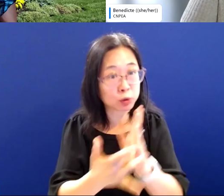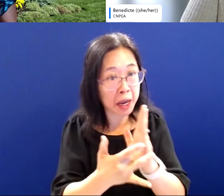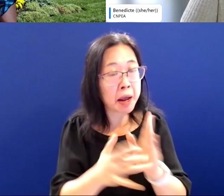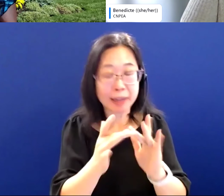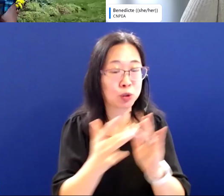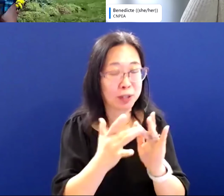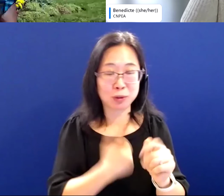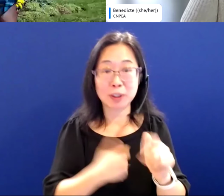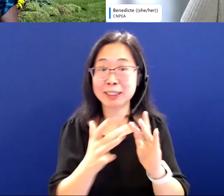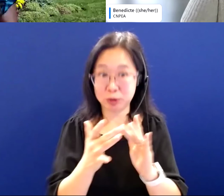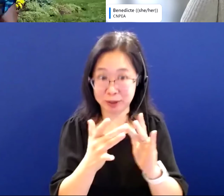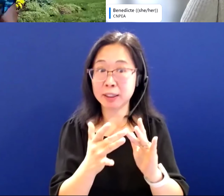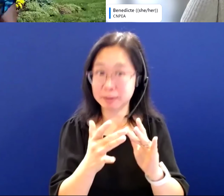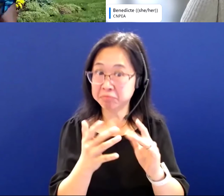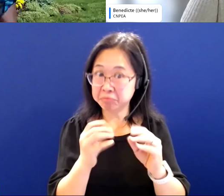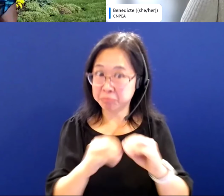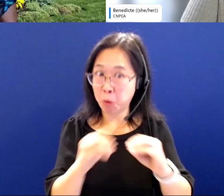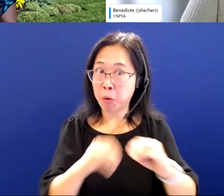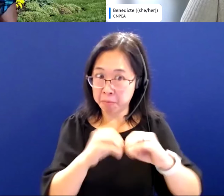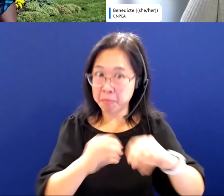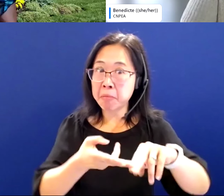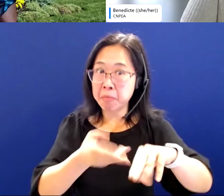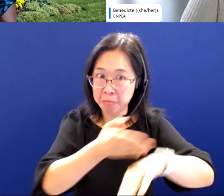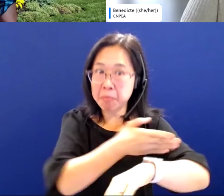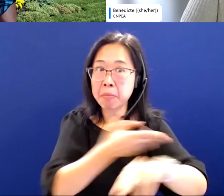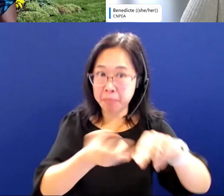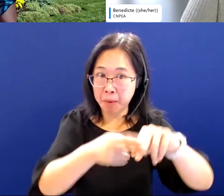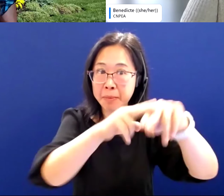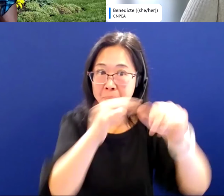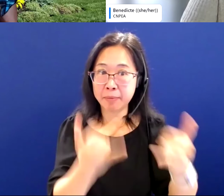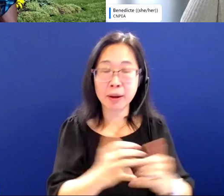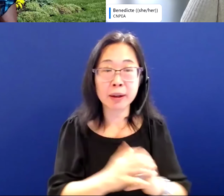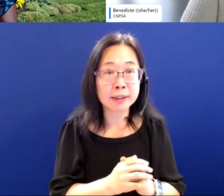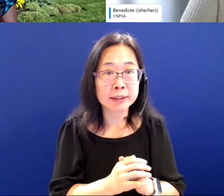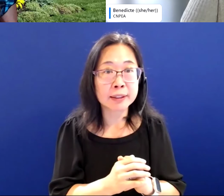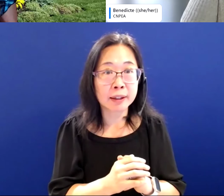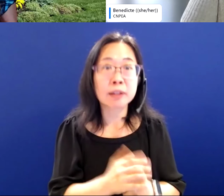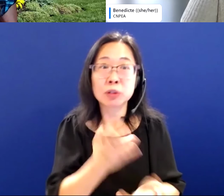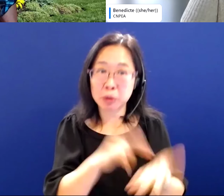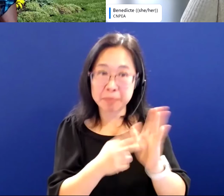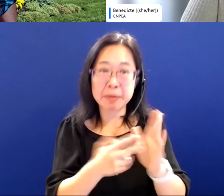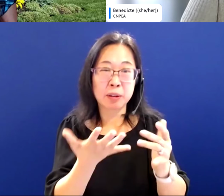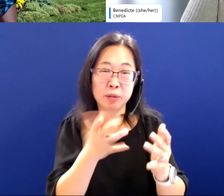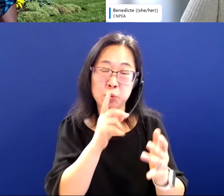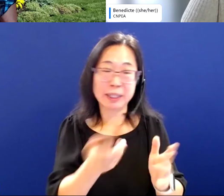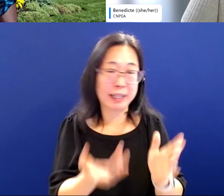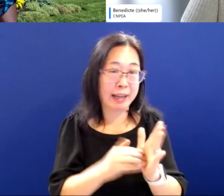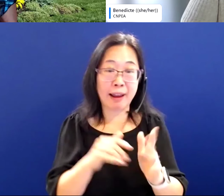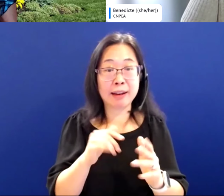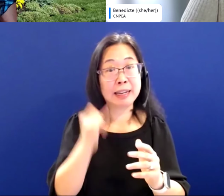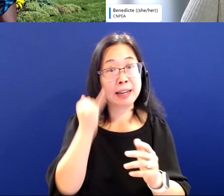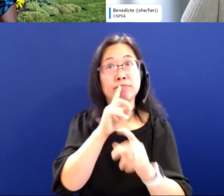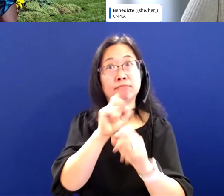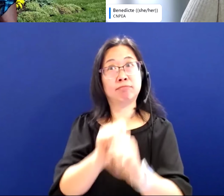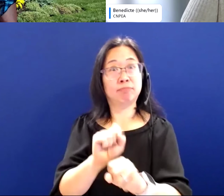great way to do it. I guess a lot of this would be relying on those community partners in